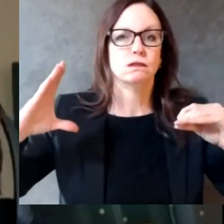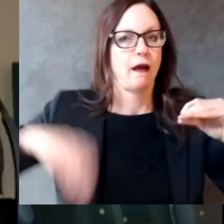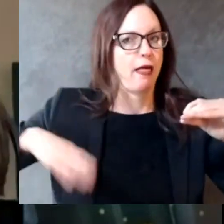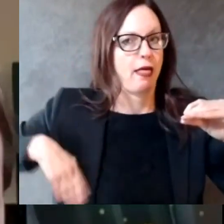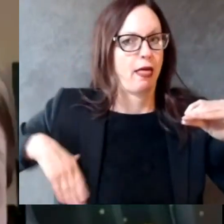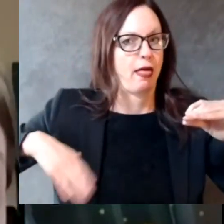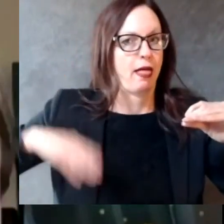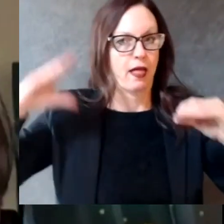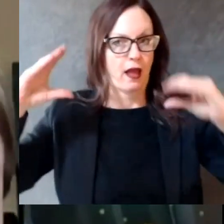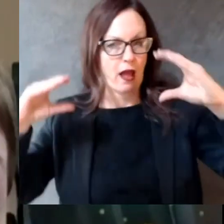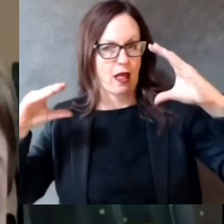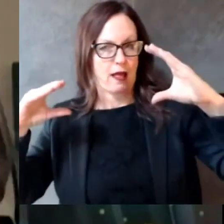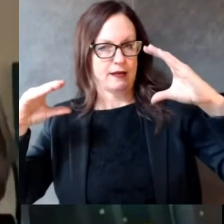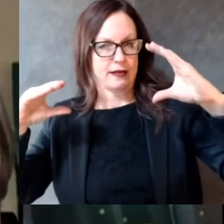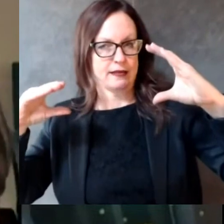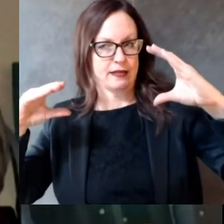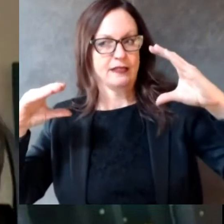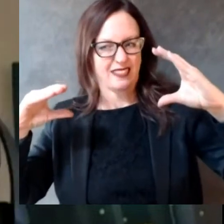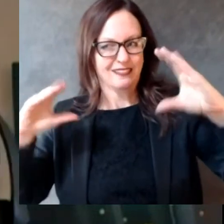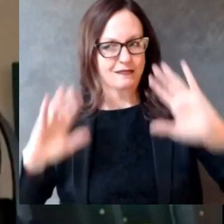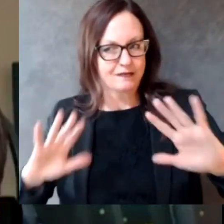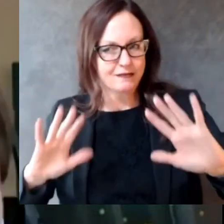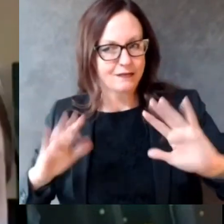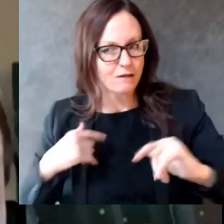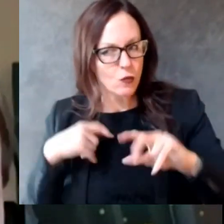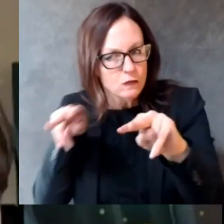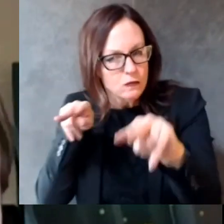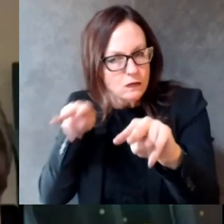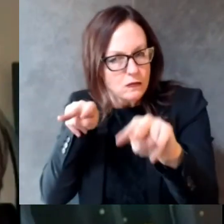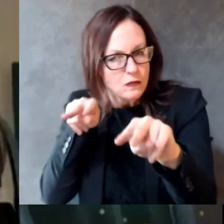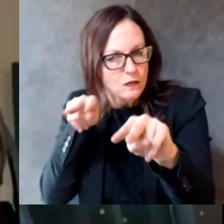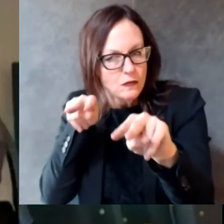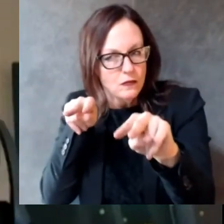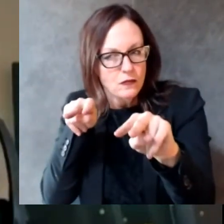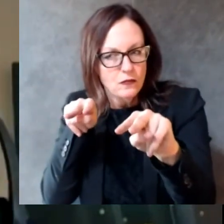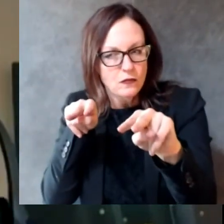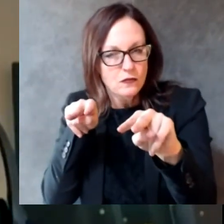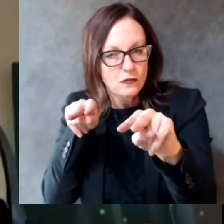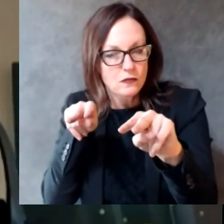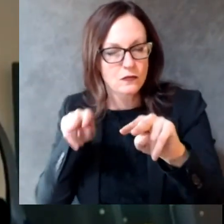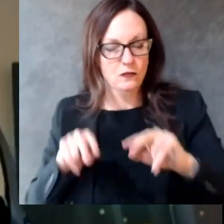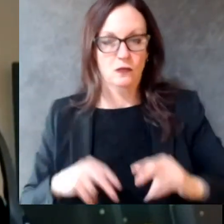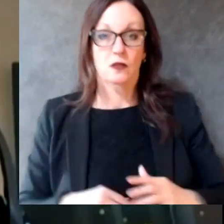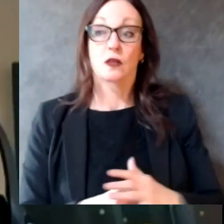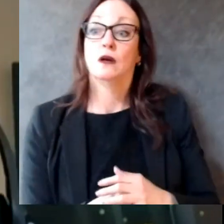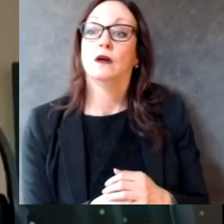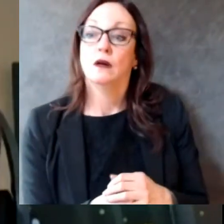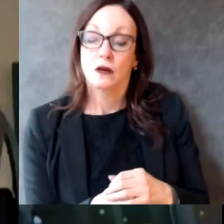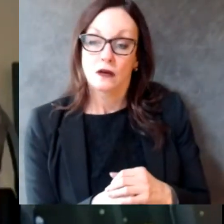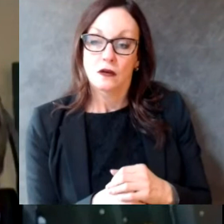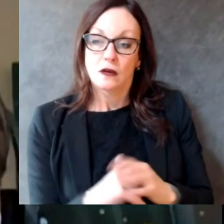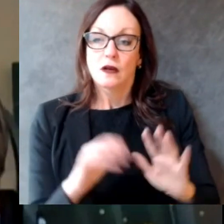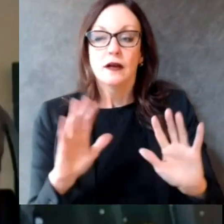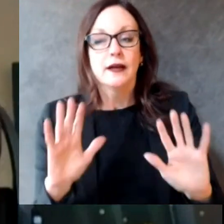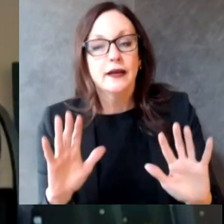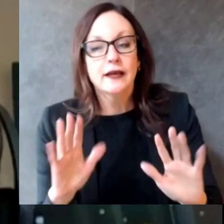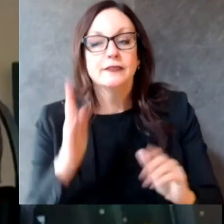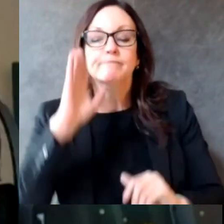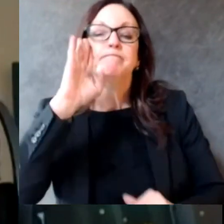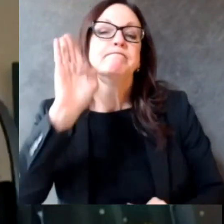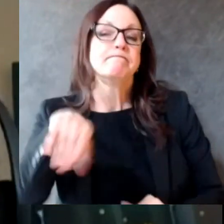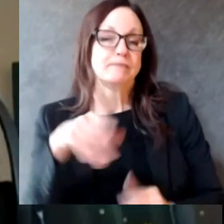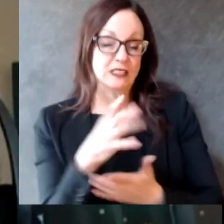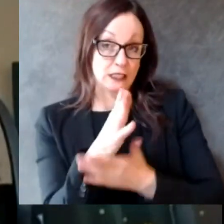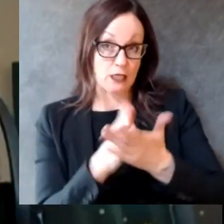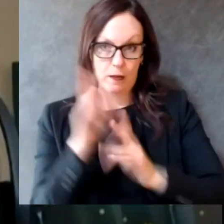vaccine, but it'll be on their own timetable, it'll be on their own schedule, and they may not be quite as eager.